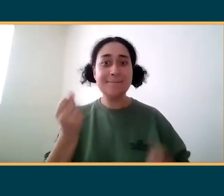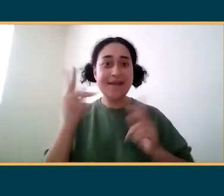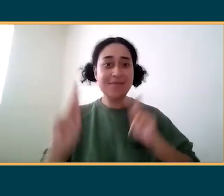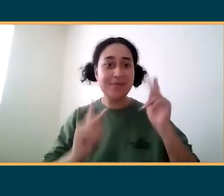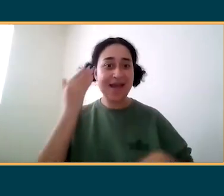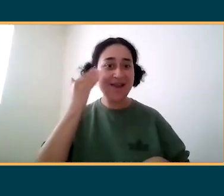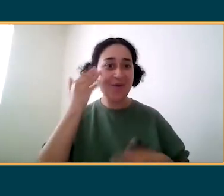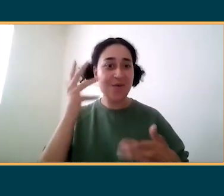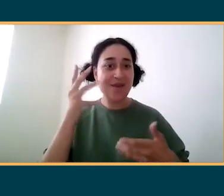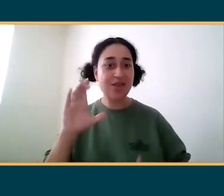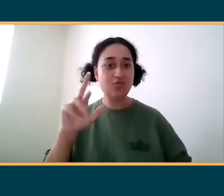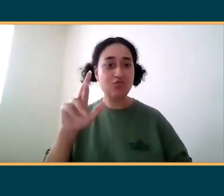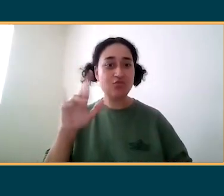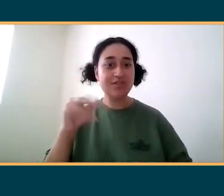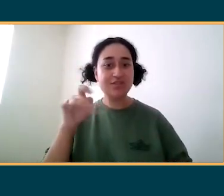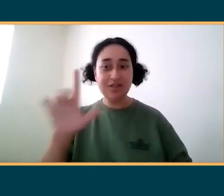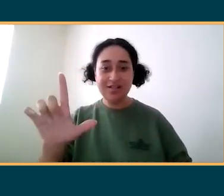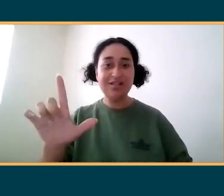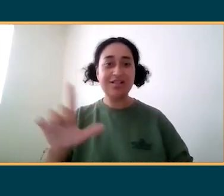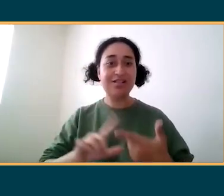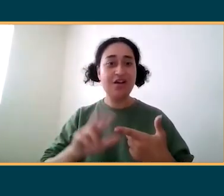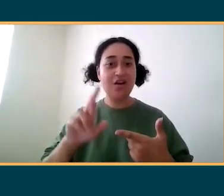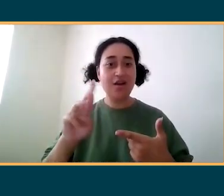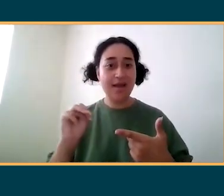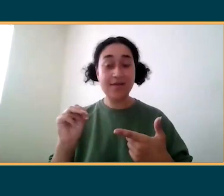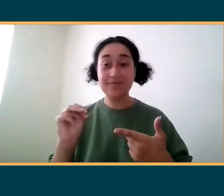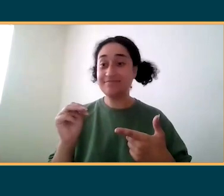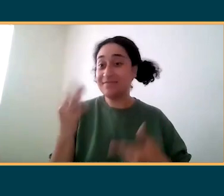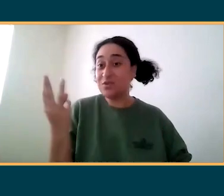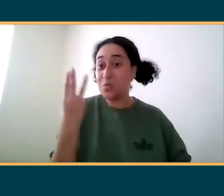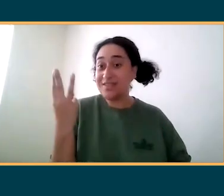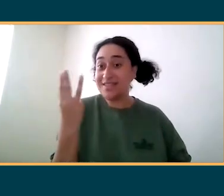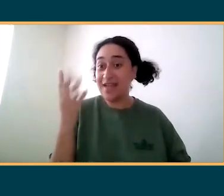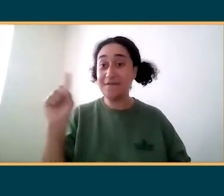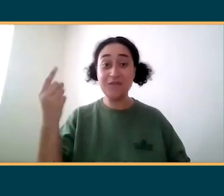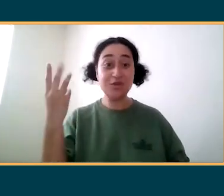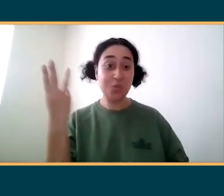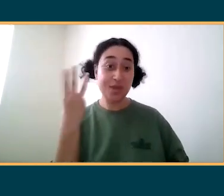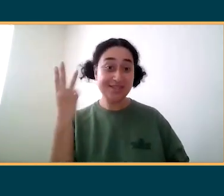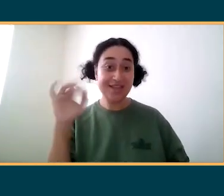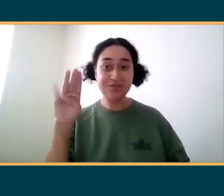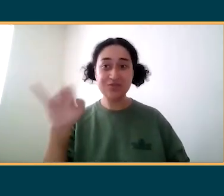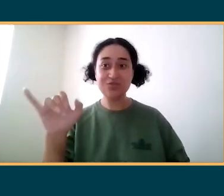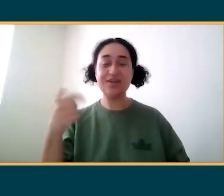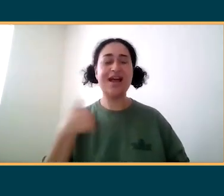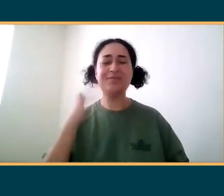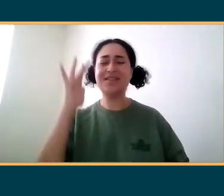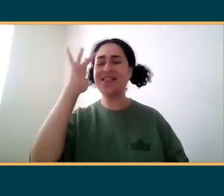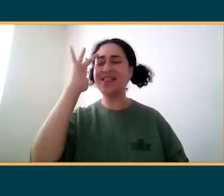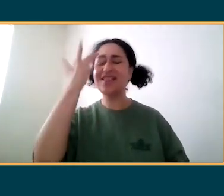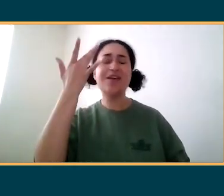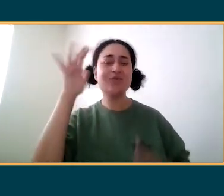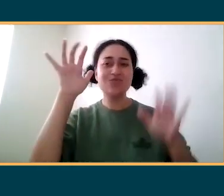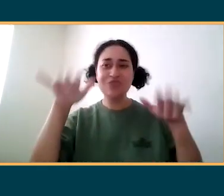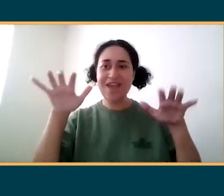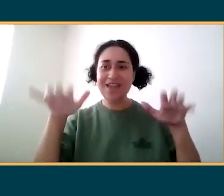favorite people already in the space. Crystal, RM. It's a Wednesday, and it's the first Wednesday of June, and I am